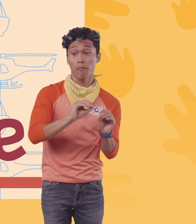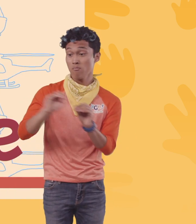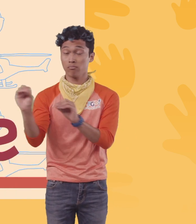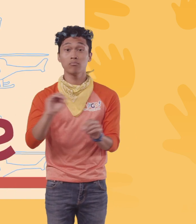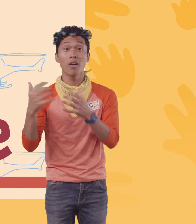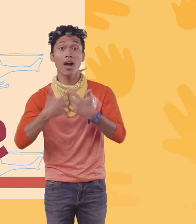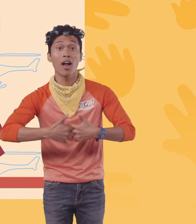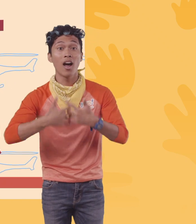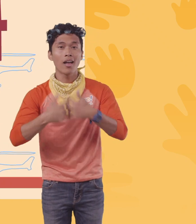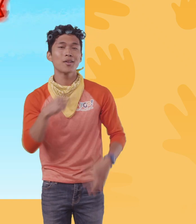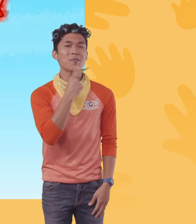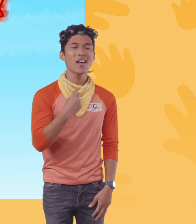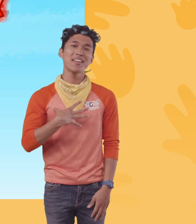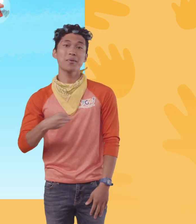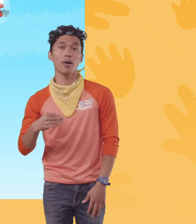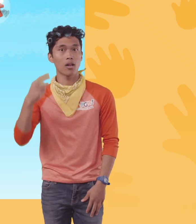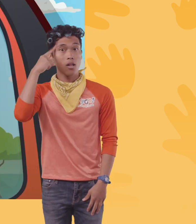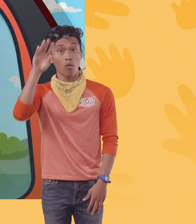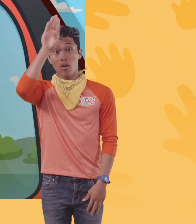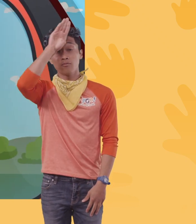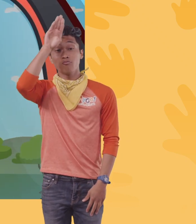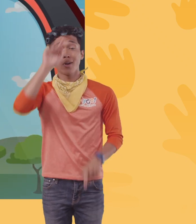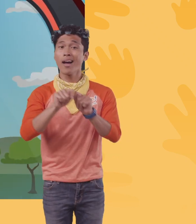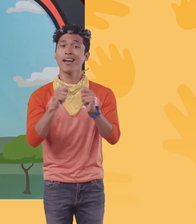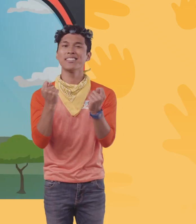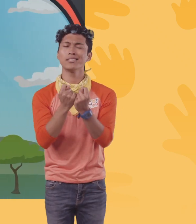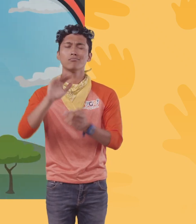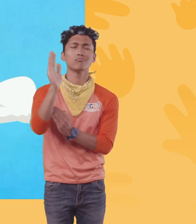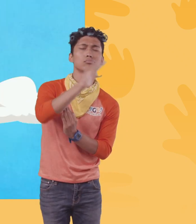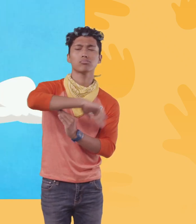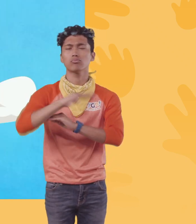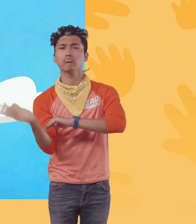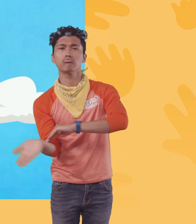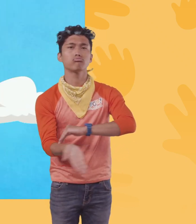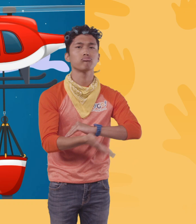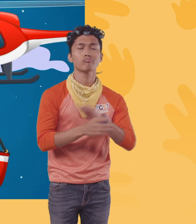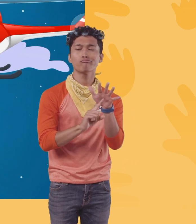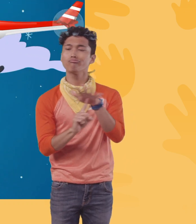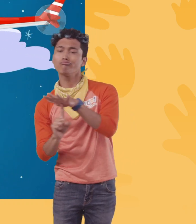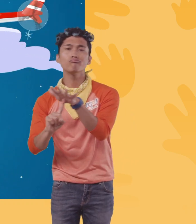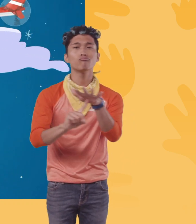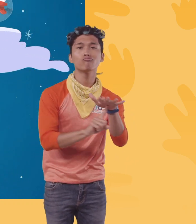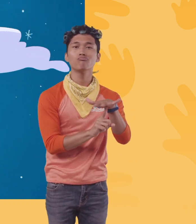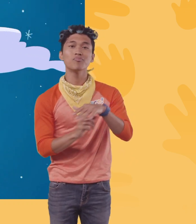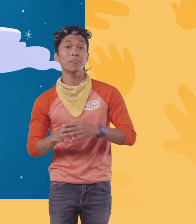a transport machine, it's red and white, for the firefighting team, flying day and night.